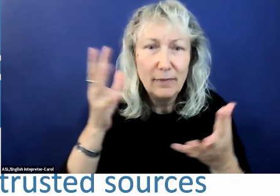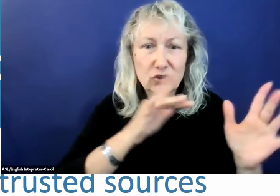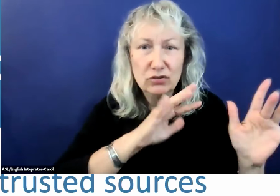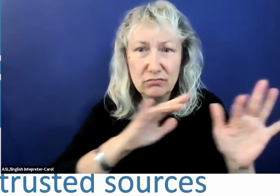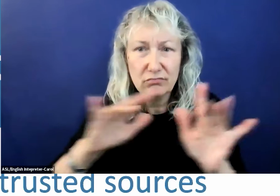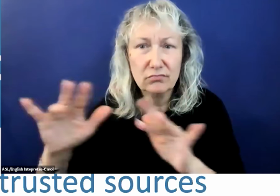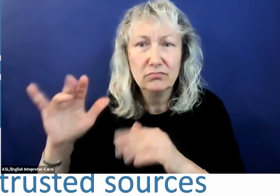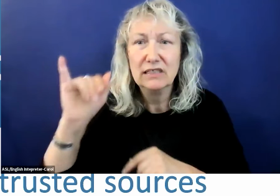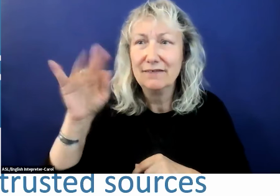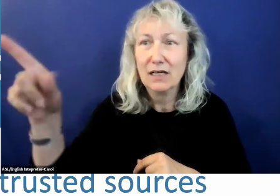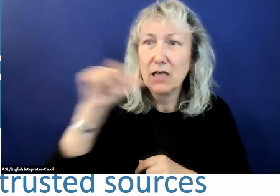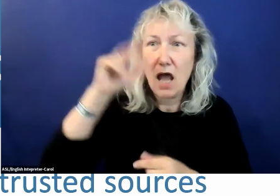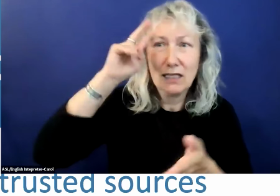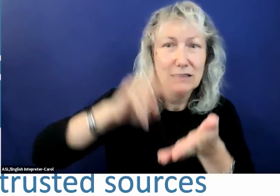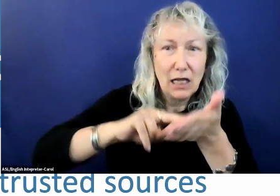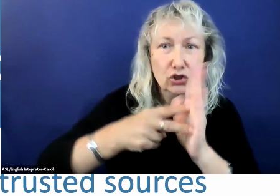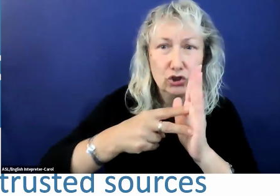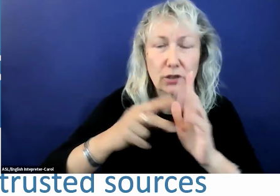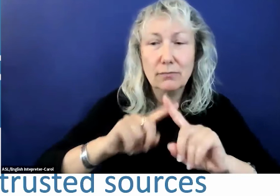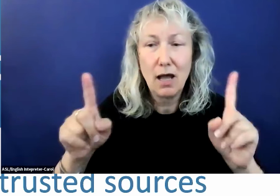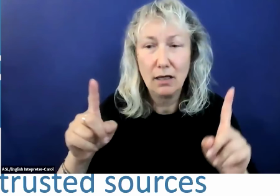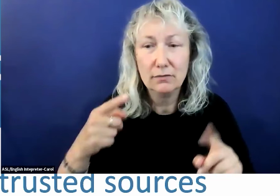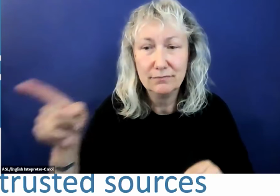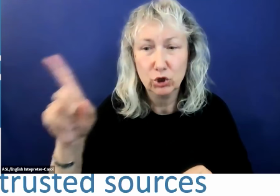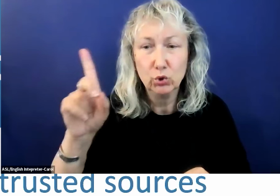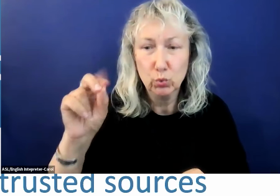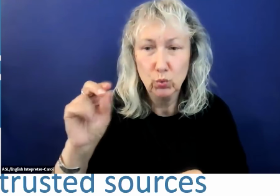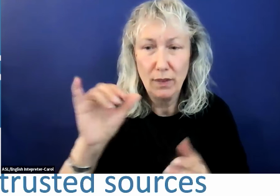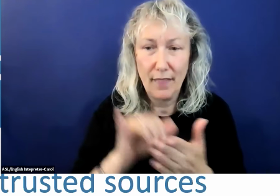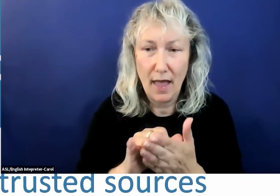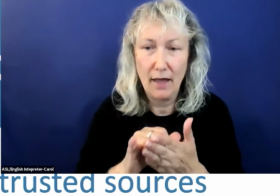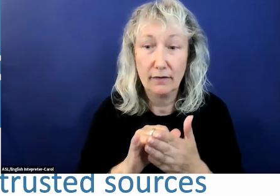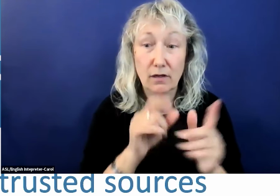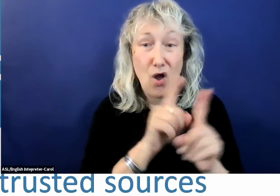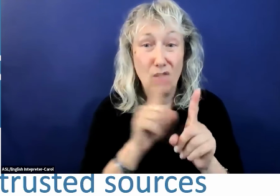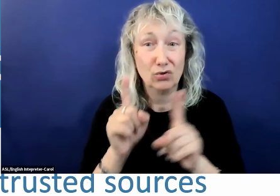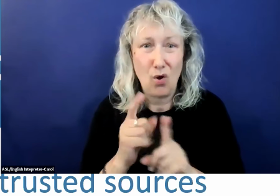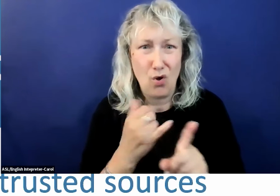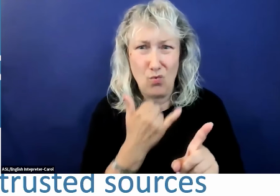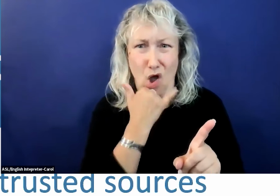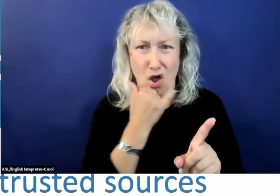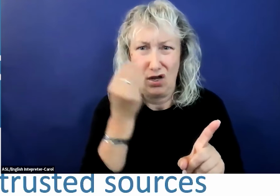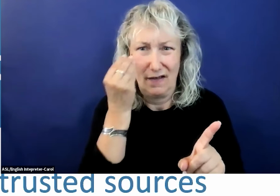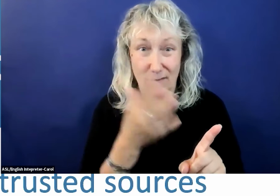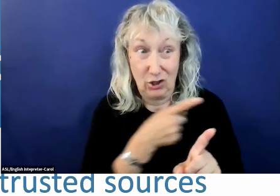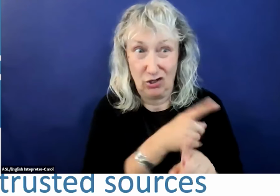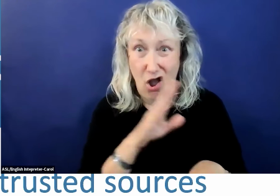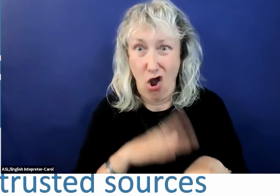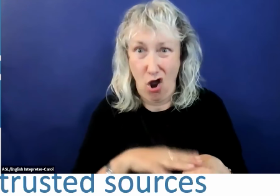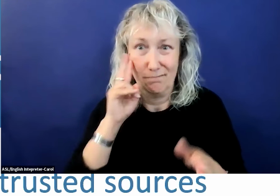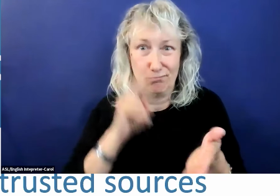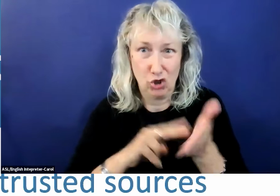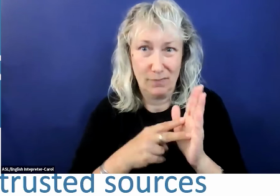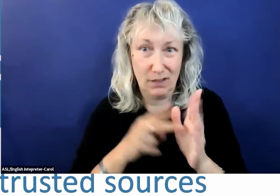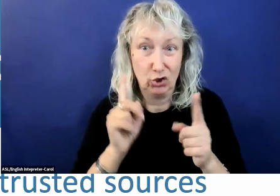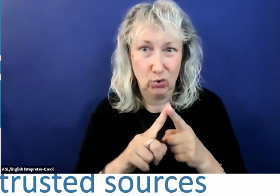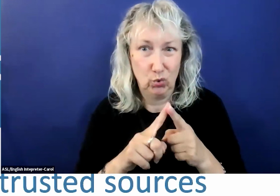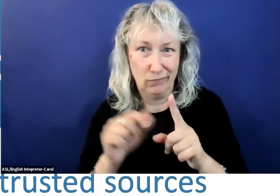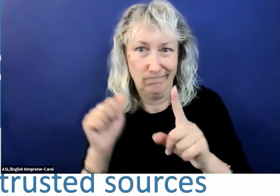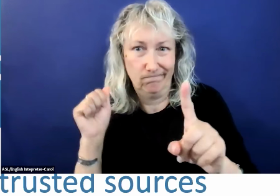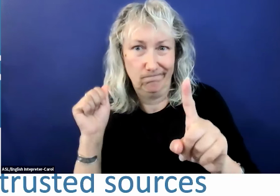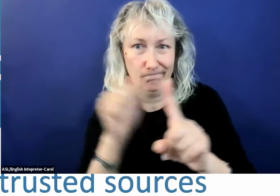might not be intending to deceive, but ultimately does. And disinformation is when there is an intent to deceive. So it's